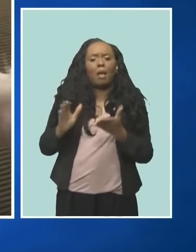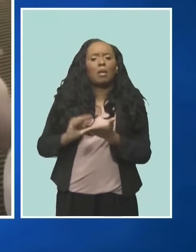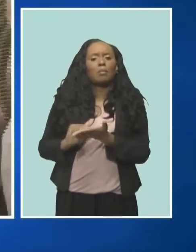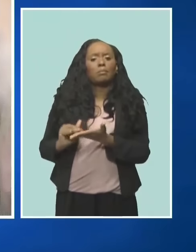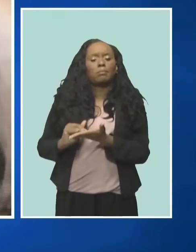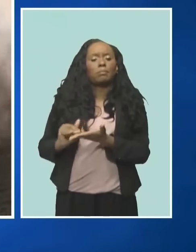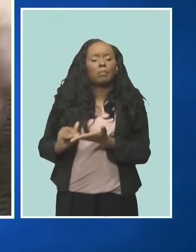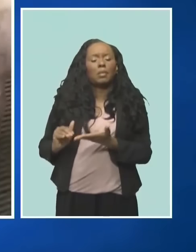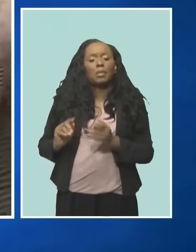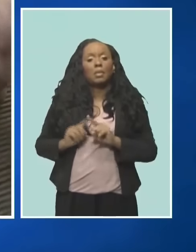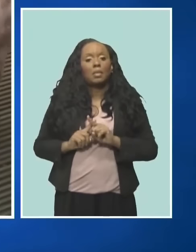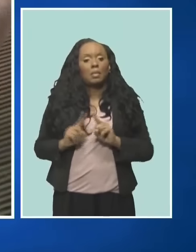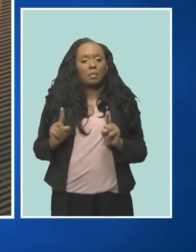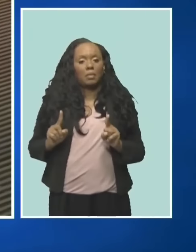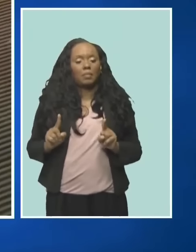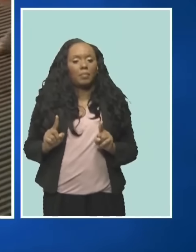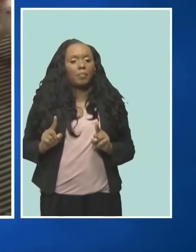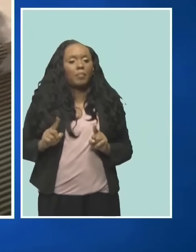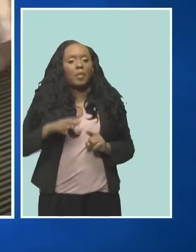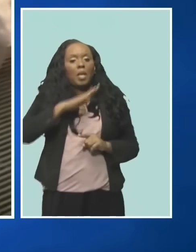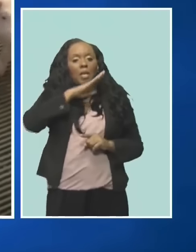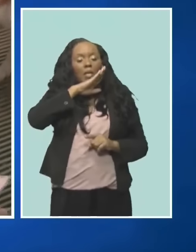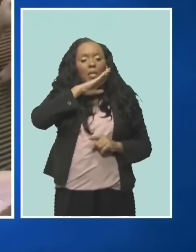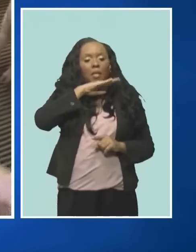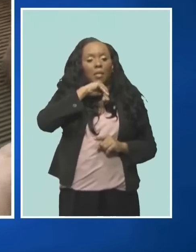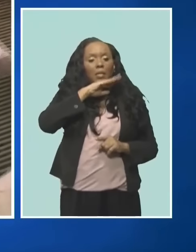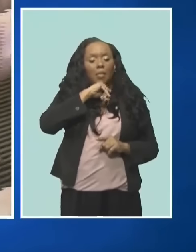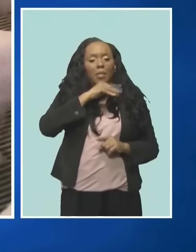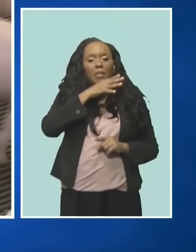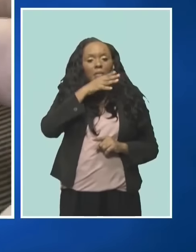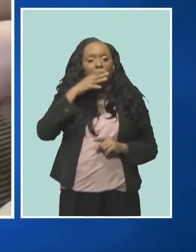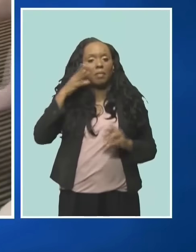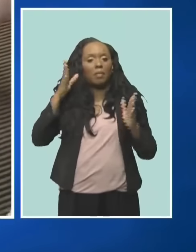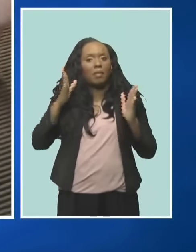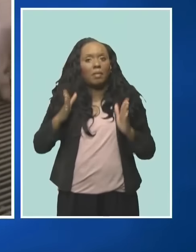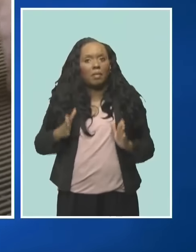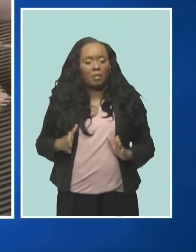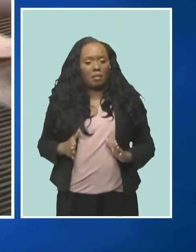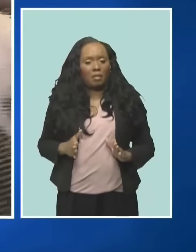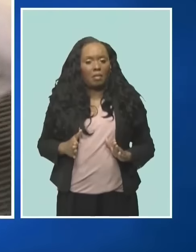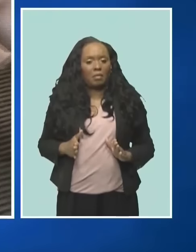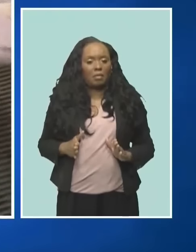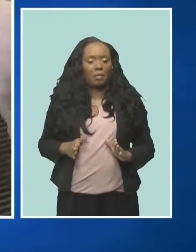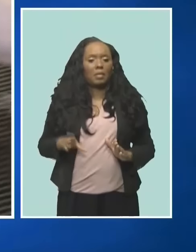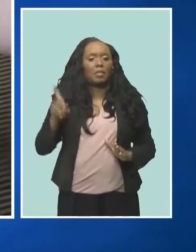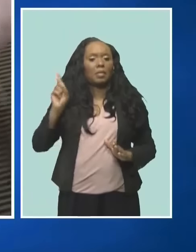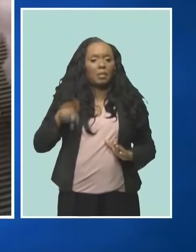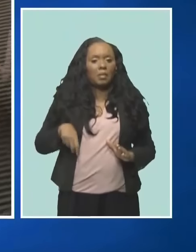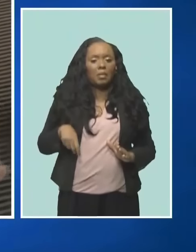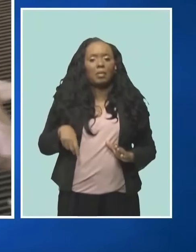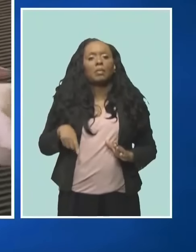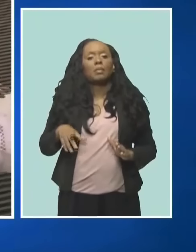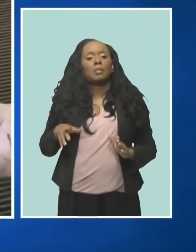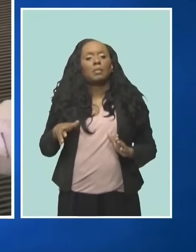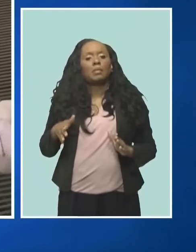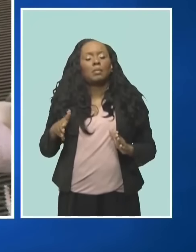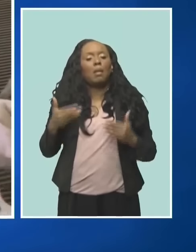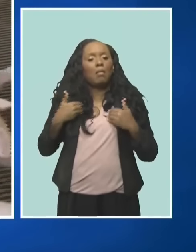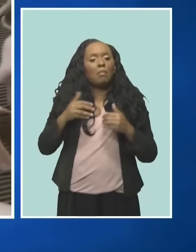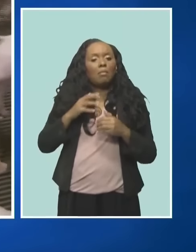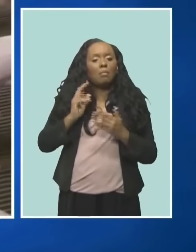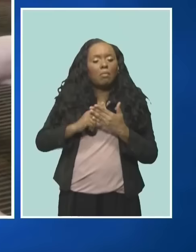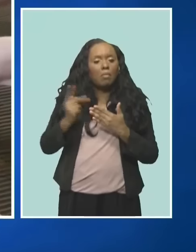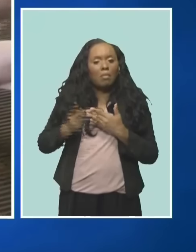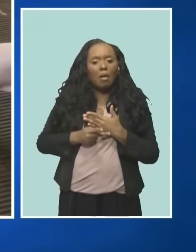Until the pig farmers in Barbados get the guild program in place, until we improve